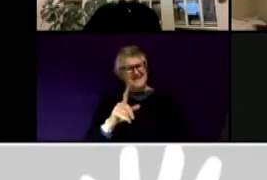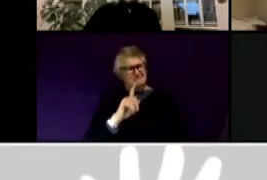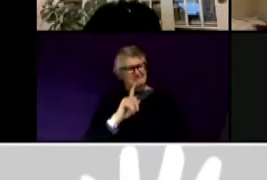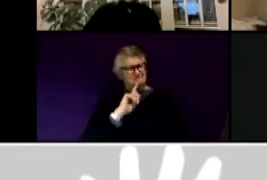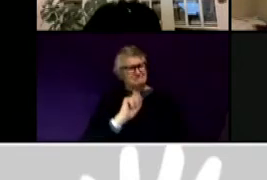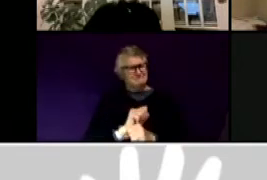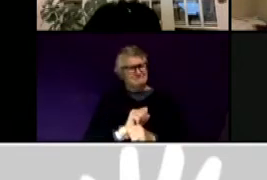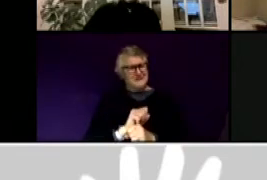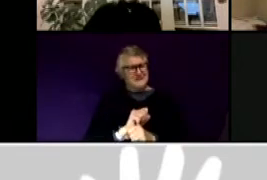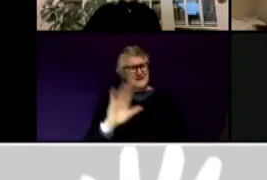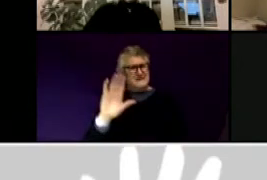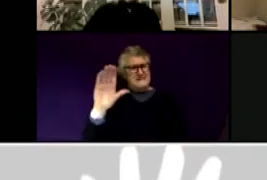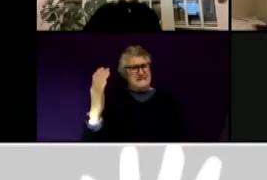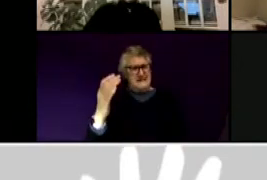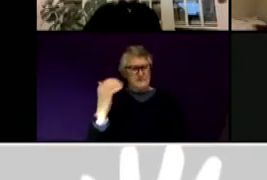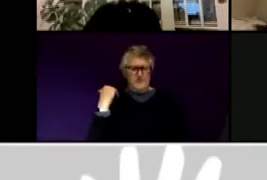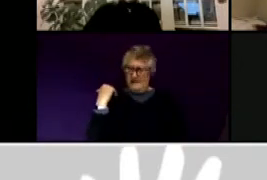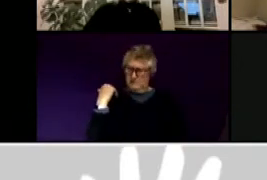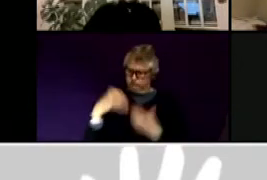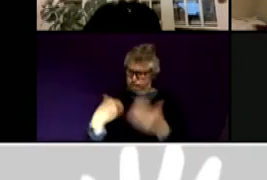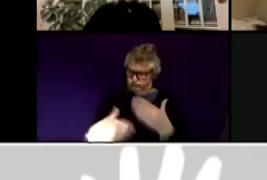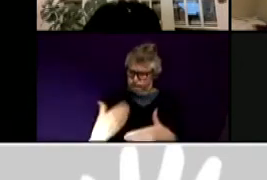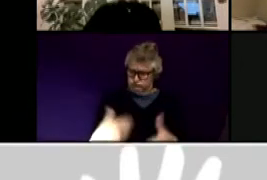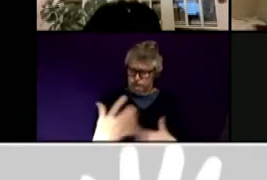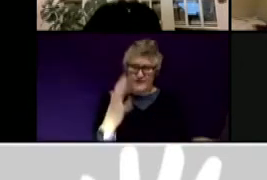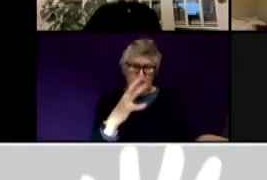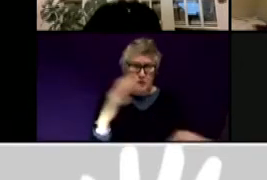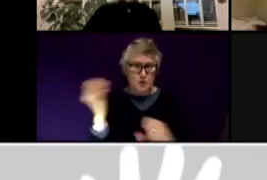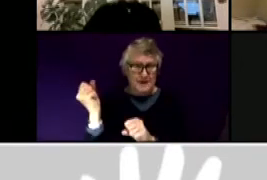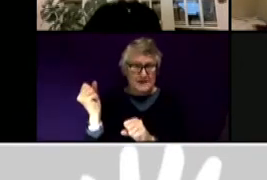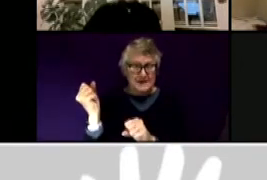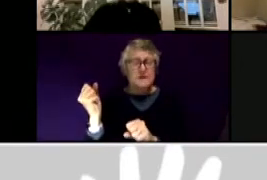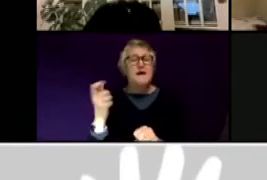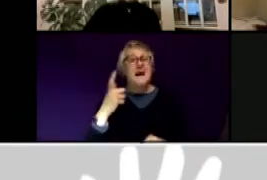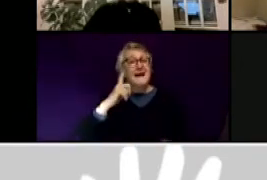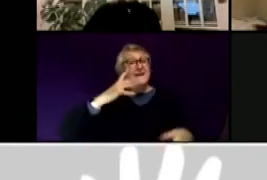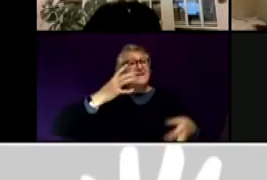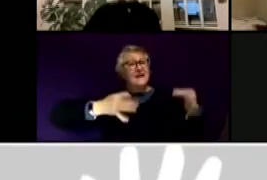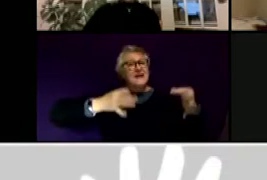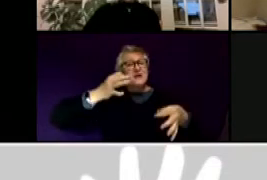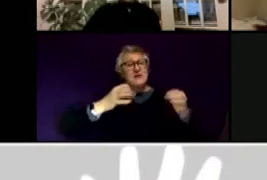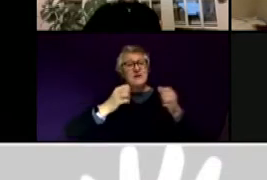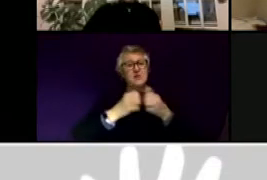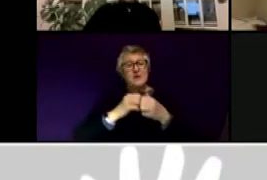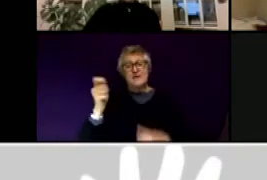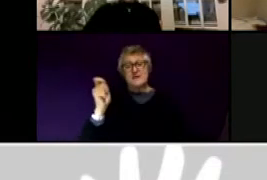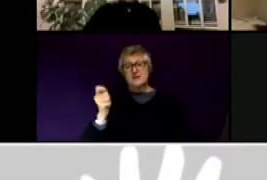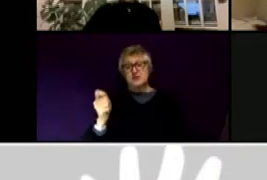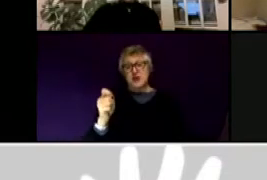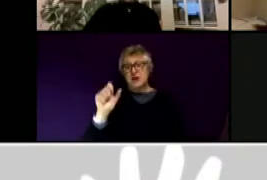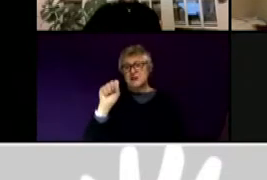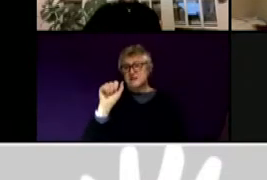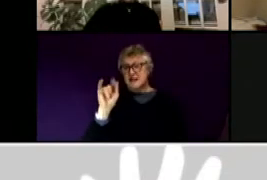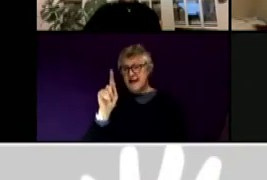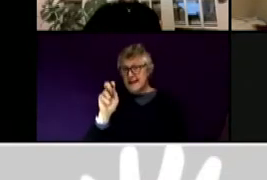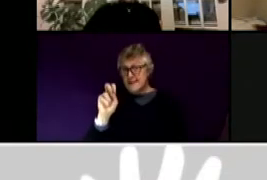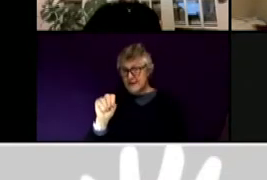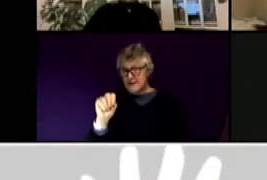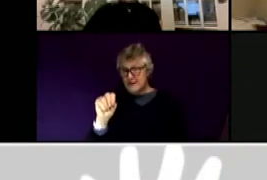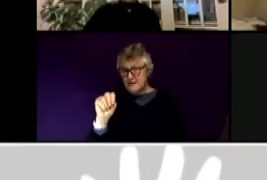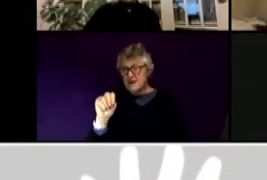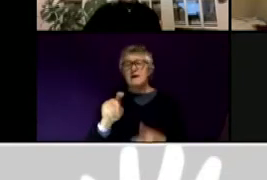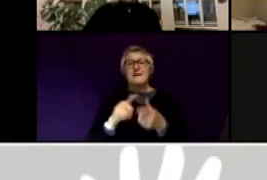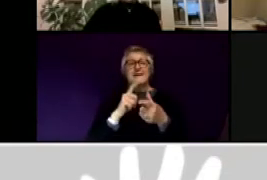And at the court hearing with Judge Simon, there was a second court hearing, and the second court hearing, he